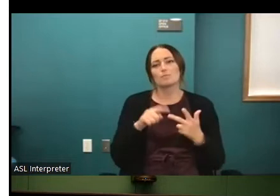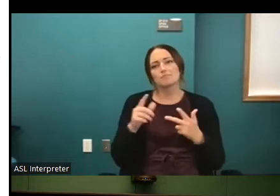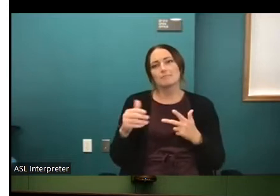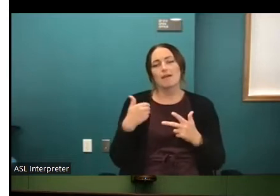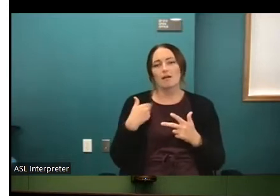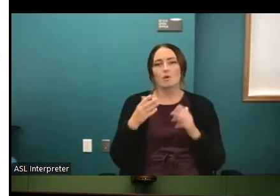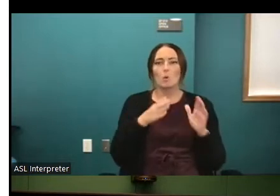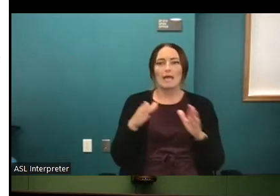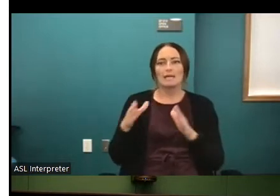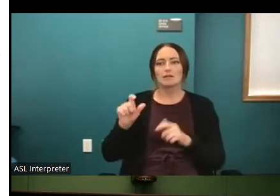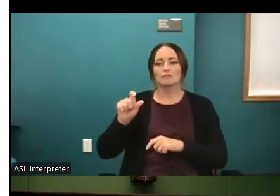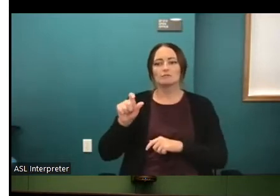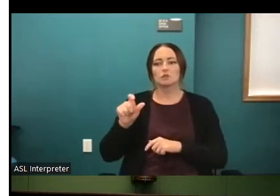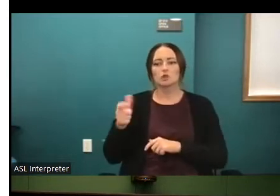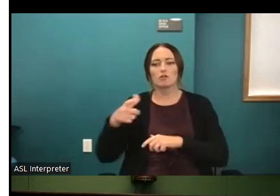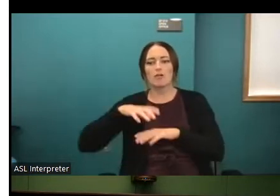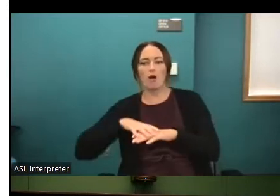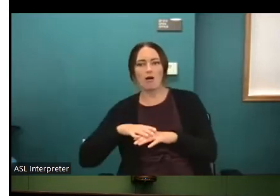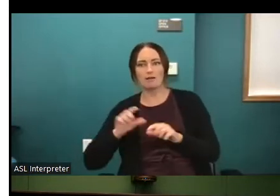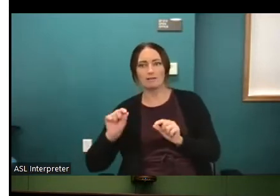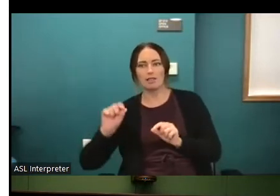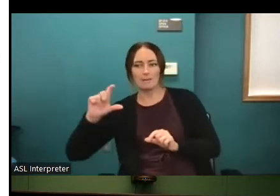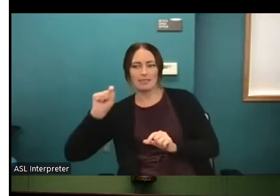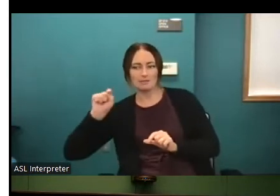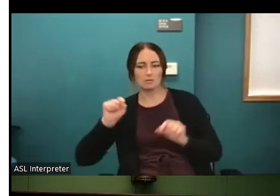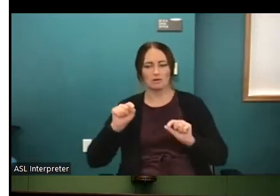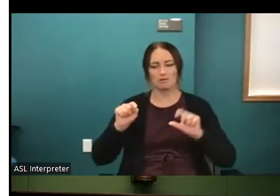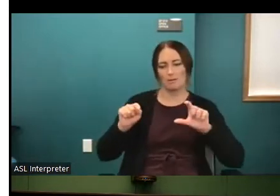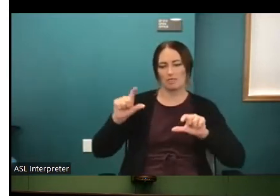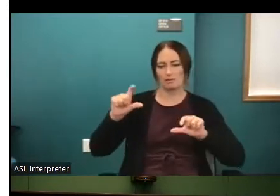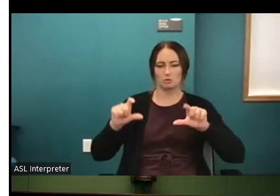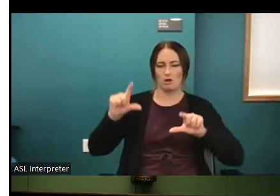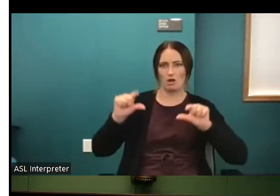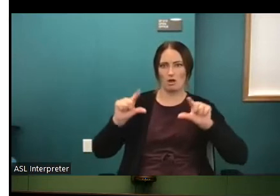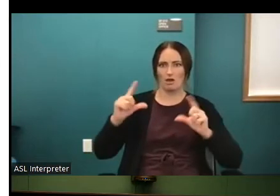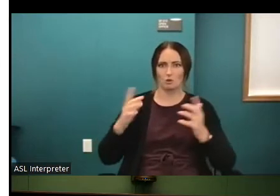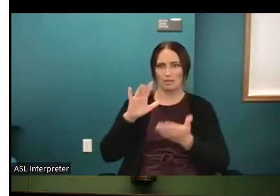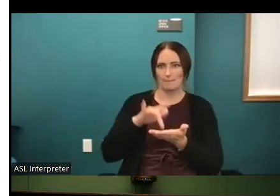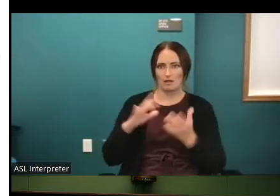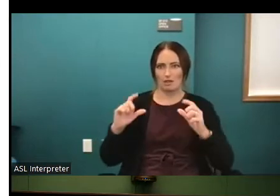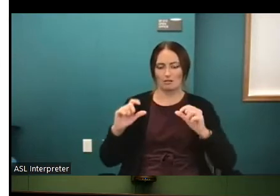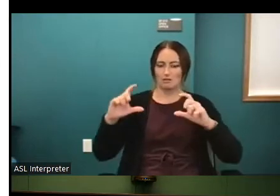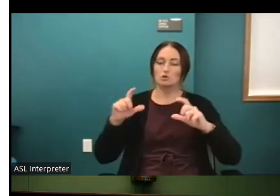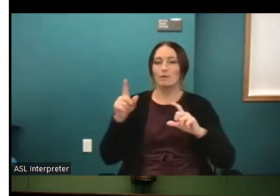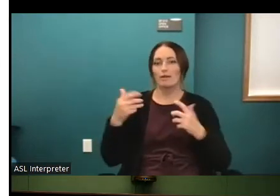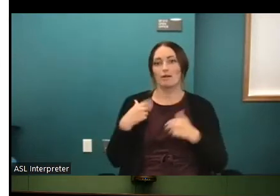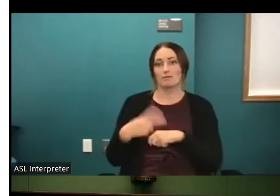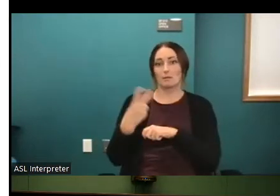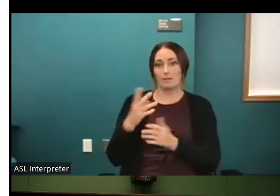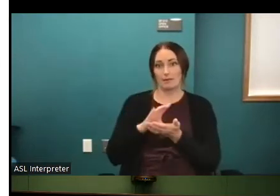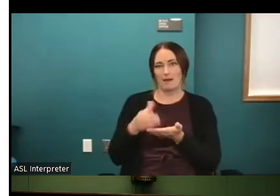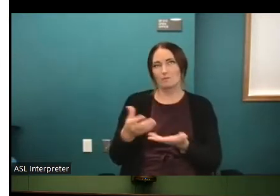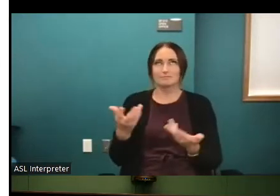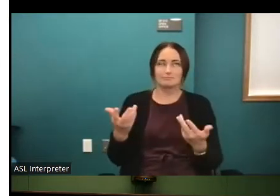turn on a little bit of this electrode and a little bit of this electrode to kind of get one in the middle, right? So then they like almost have double the amount. I